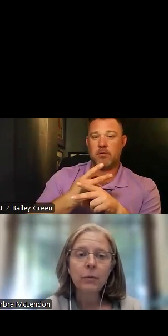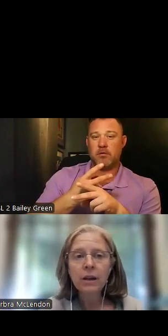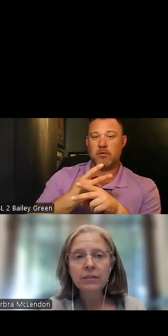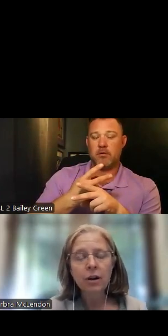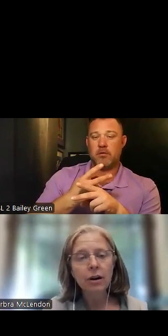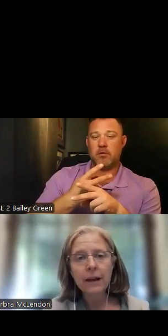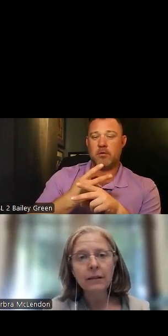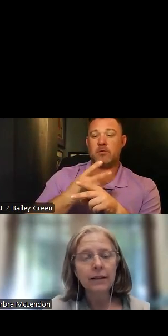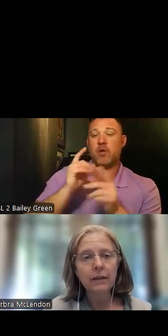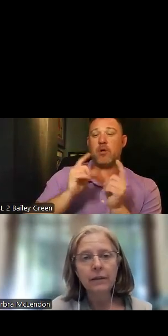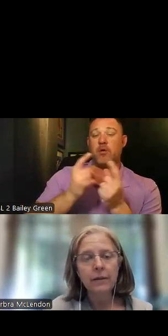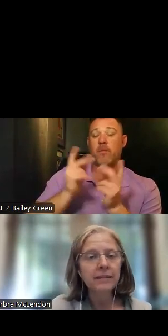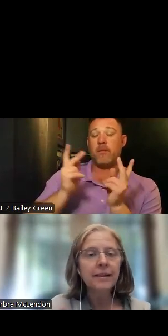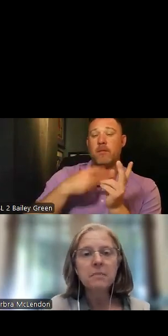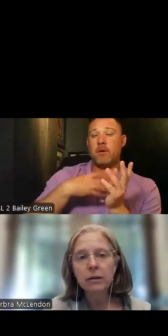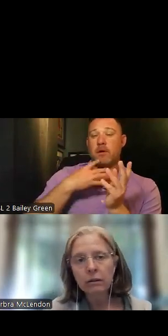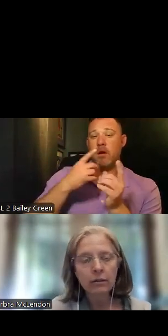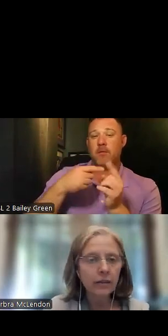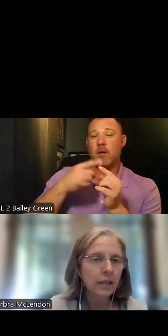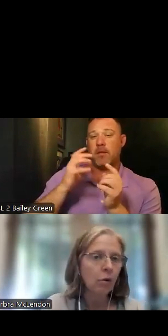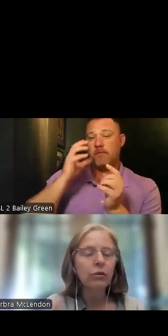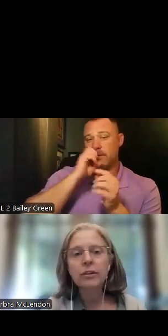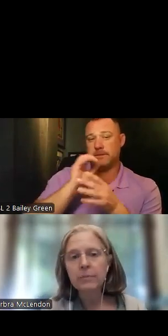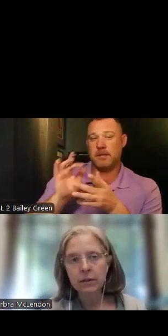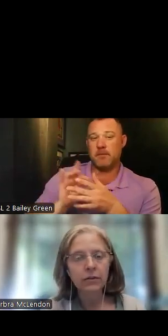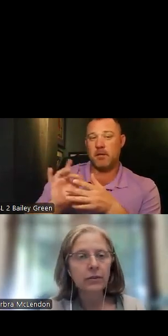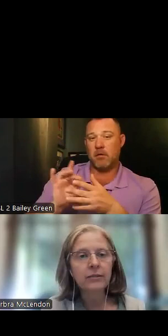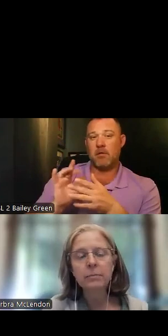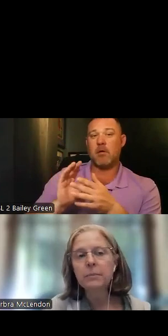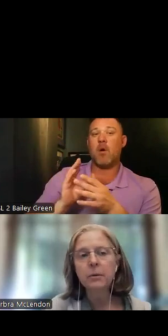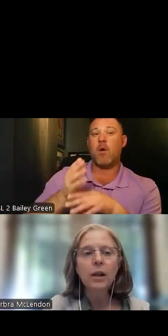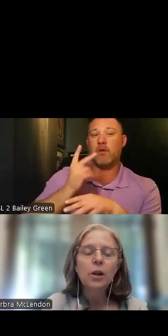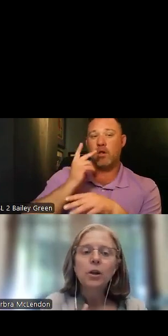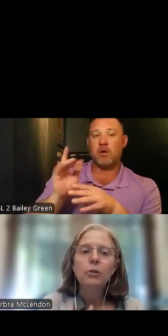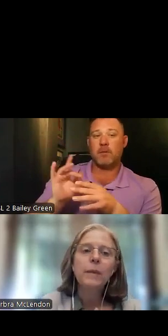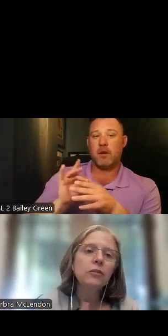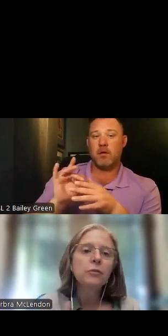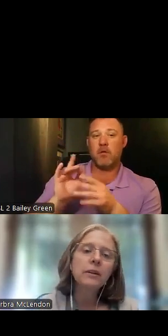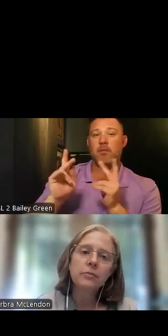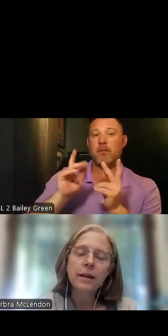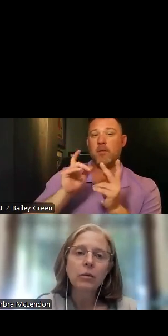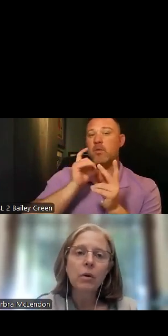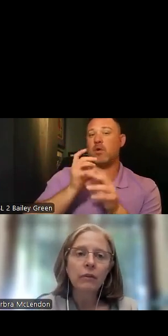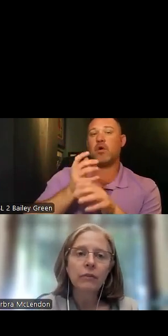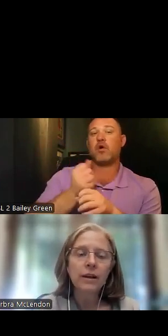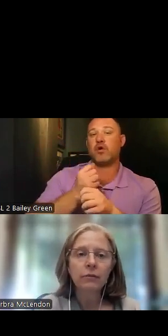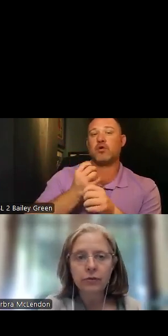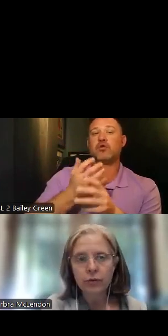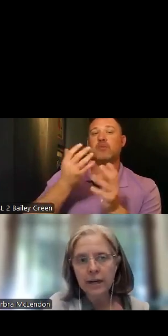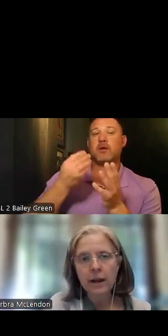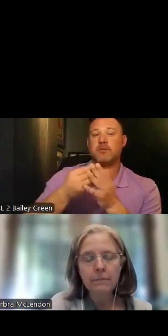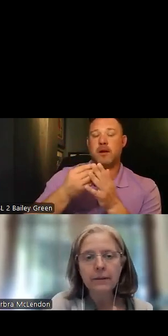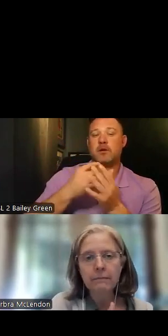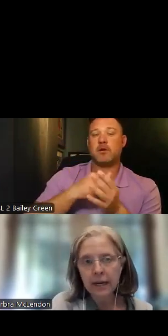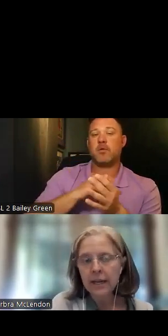people that we often talk about, like the missing middle, the overlooked middle. So these are people who make too much money to qualify for